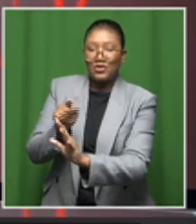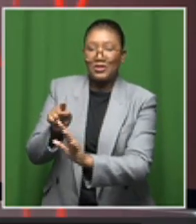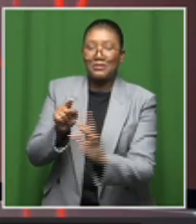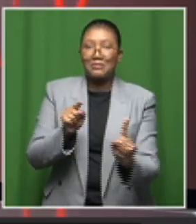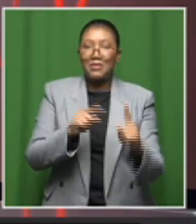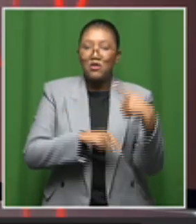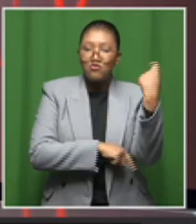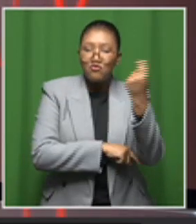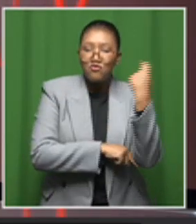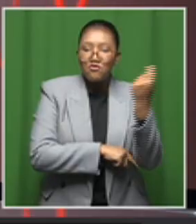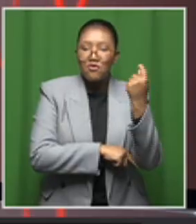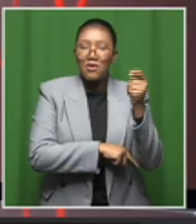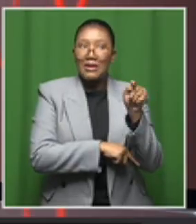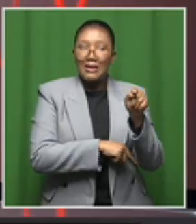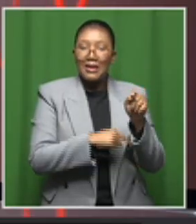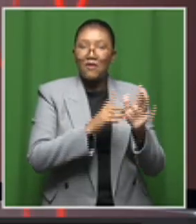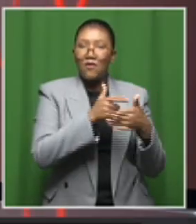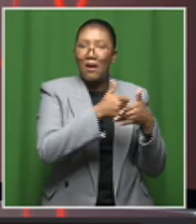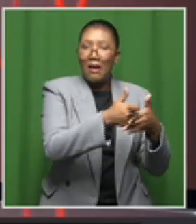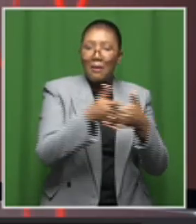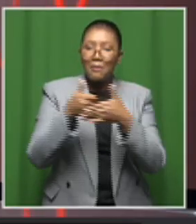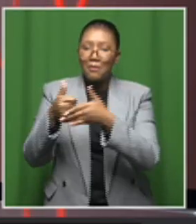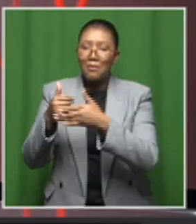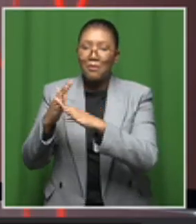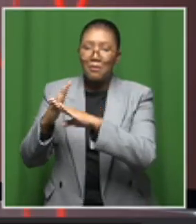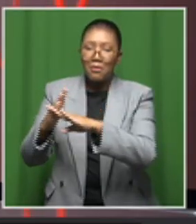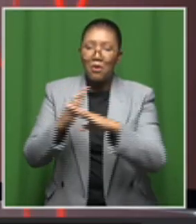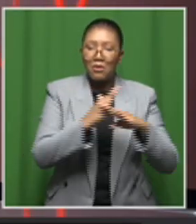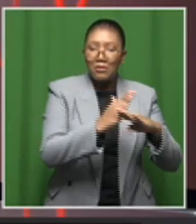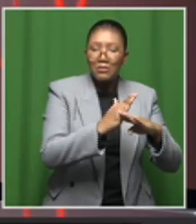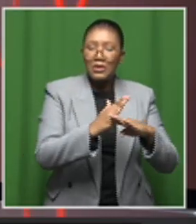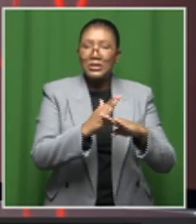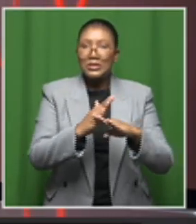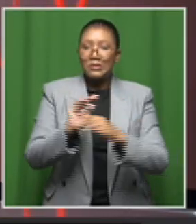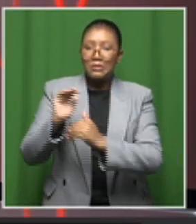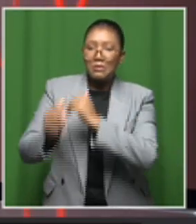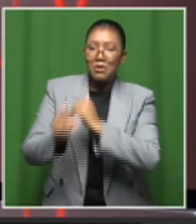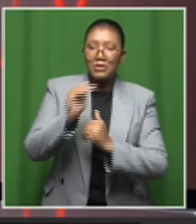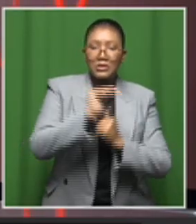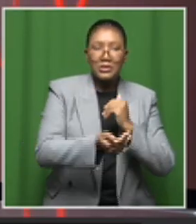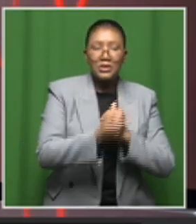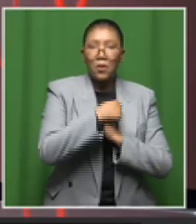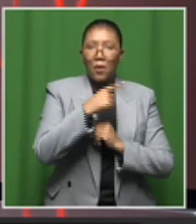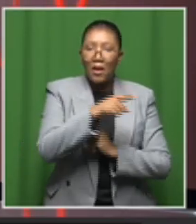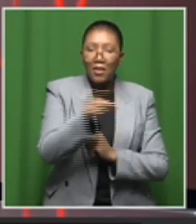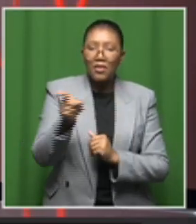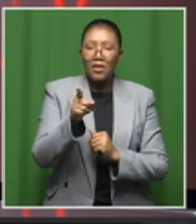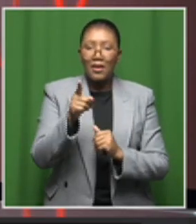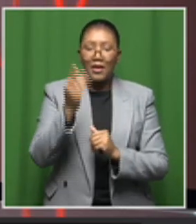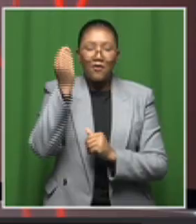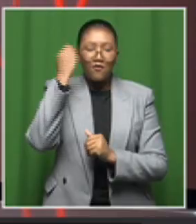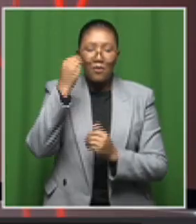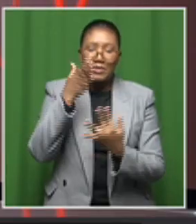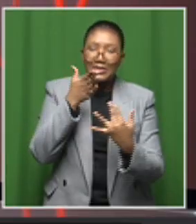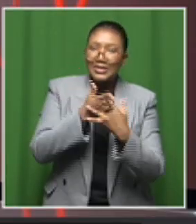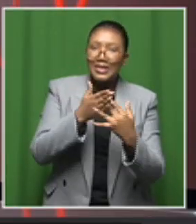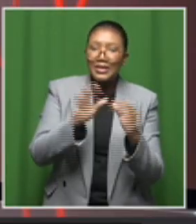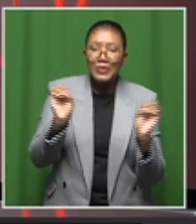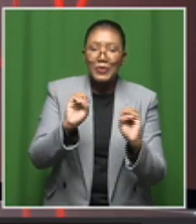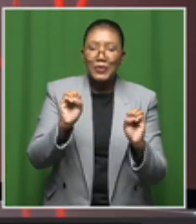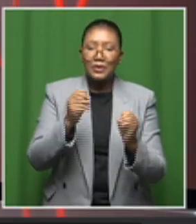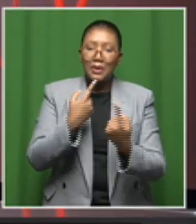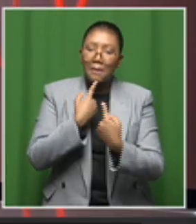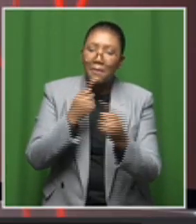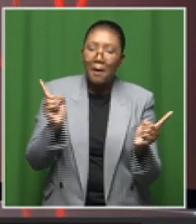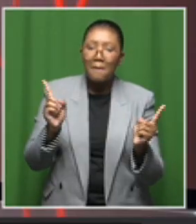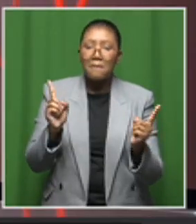protected, where regulation is often at its weakest, and how can patients or community members alert authorities about the suspected